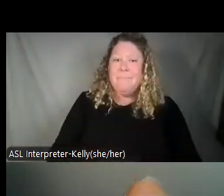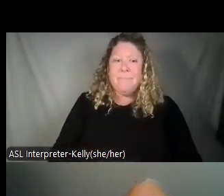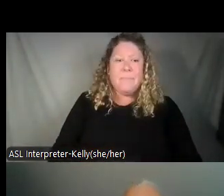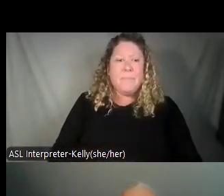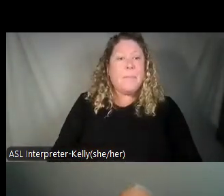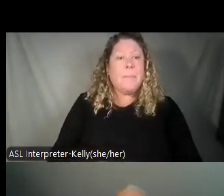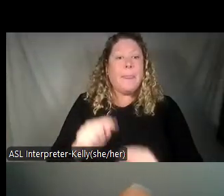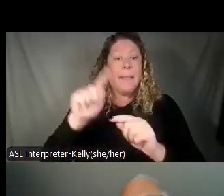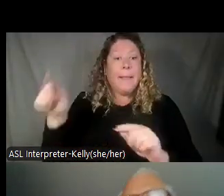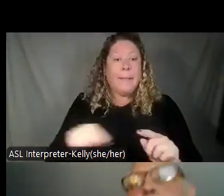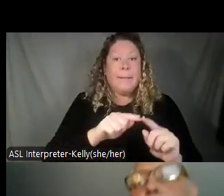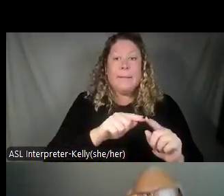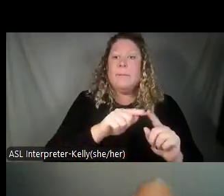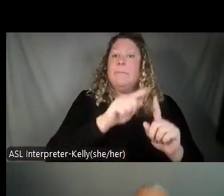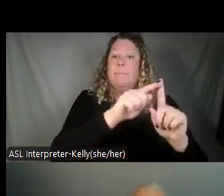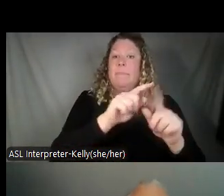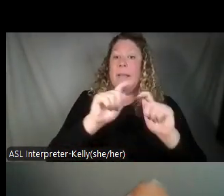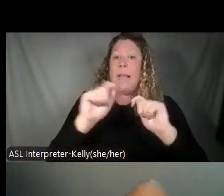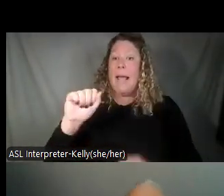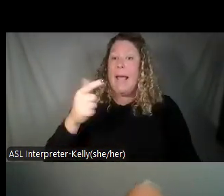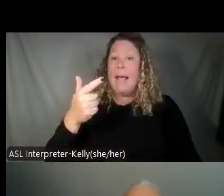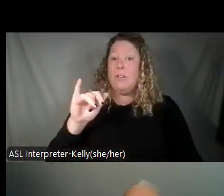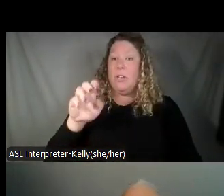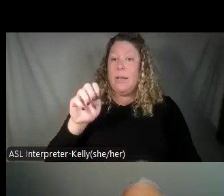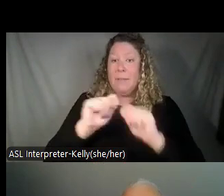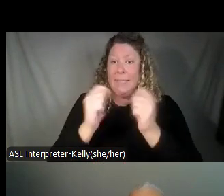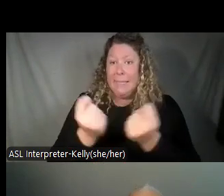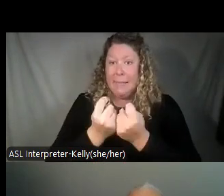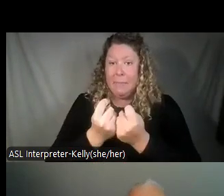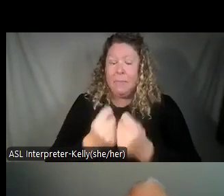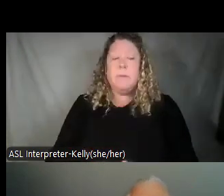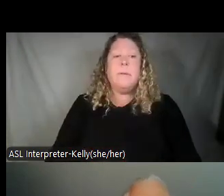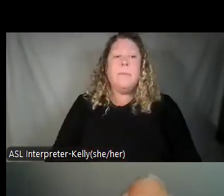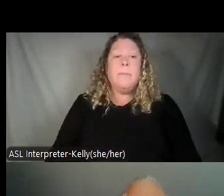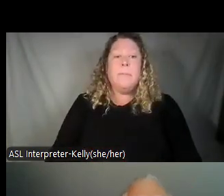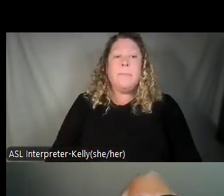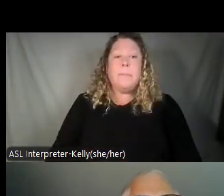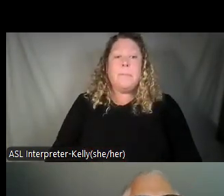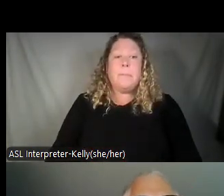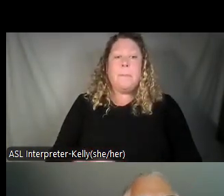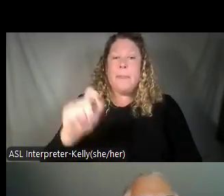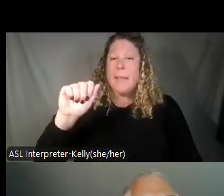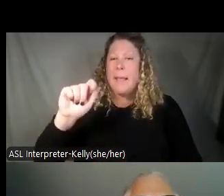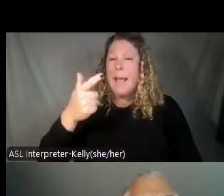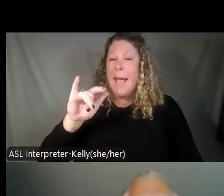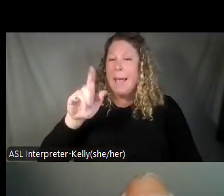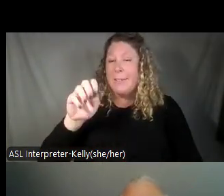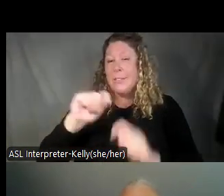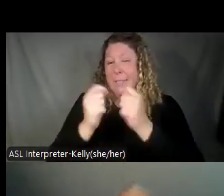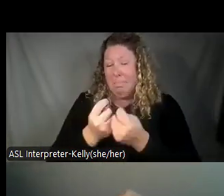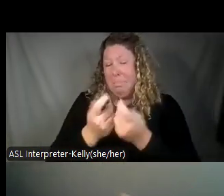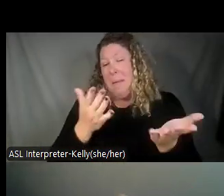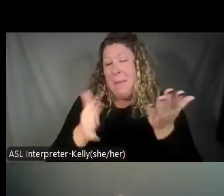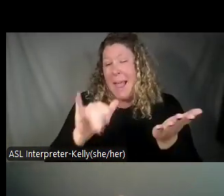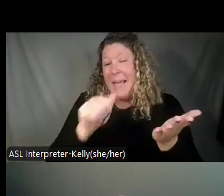is agile teams. And agile teams is really kind of that secret sauce in agile. This is one of the things